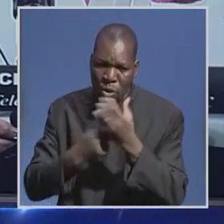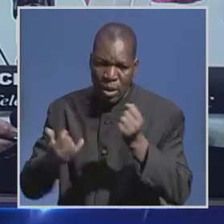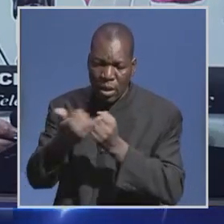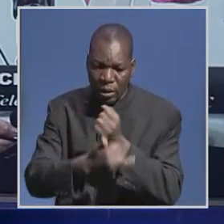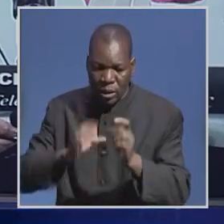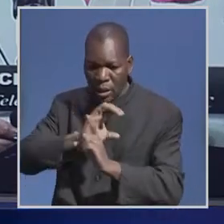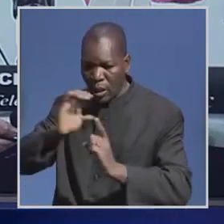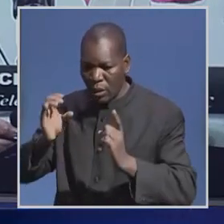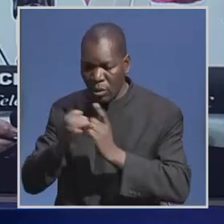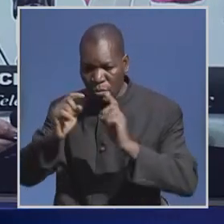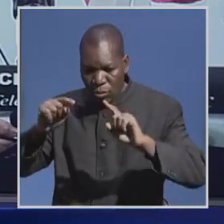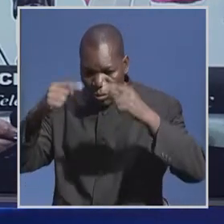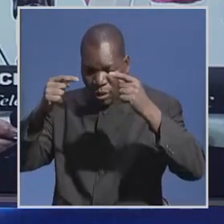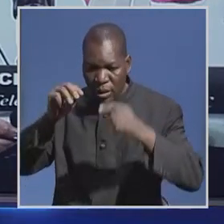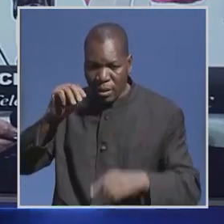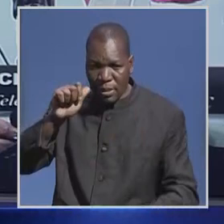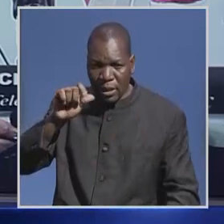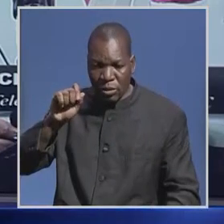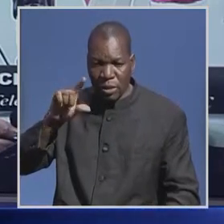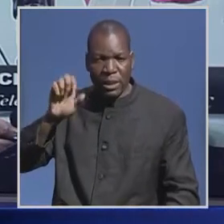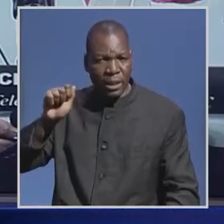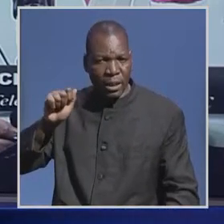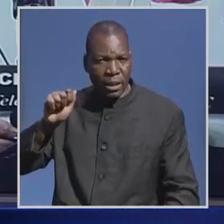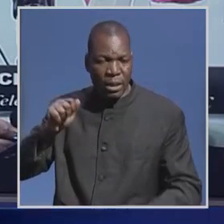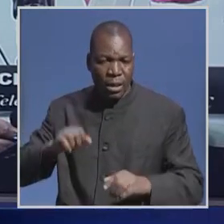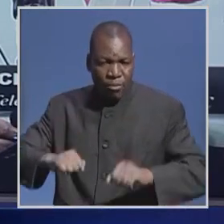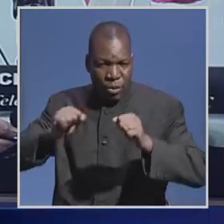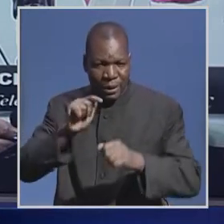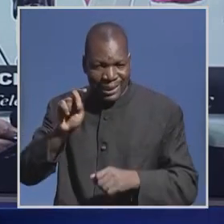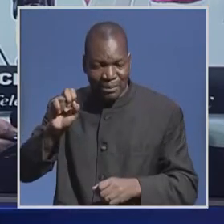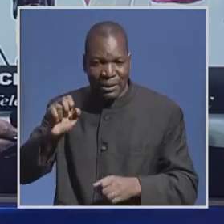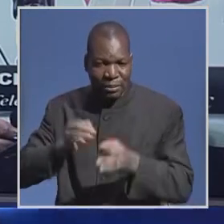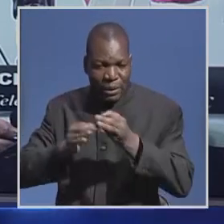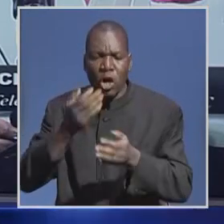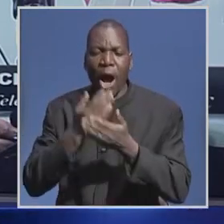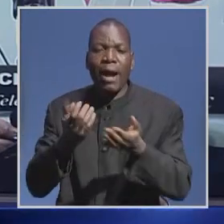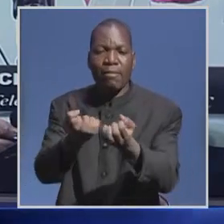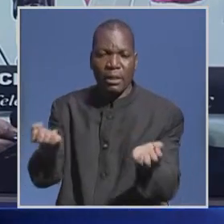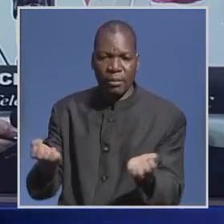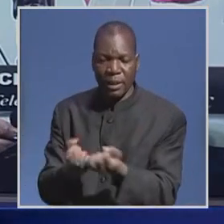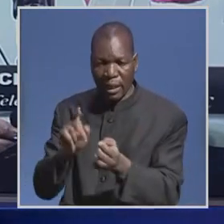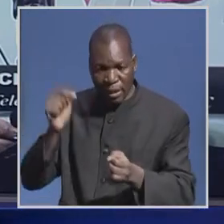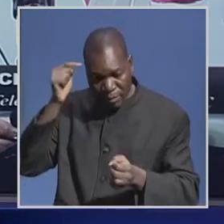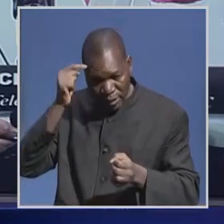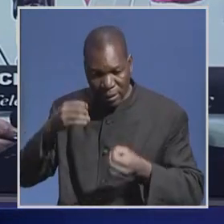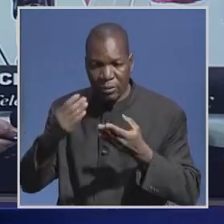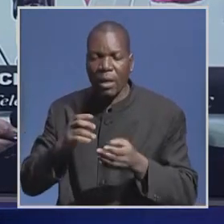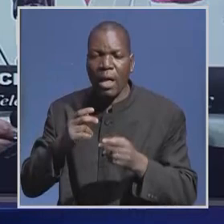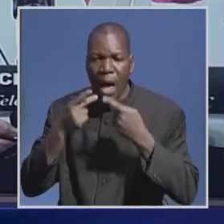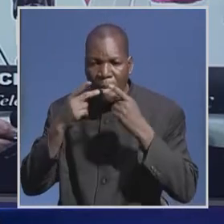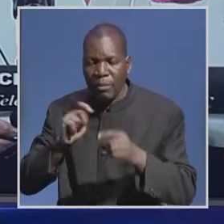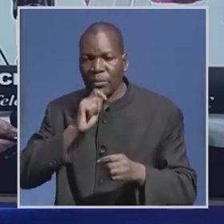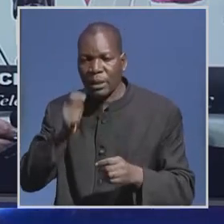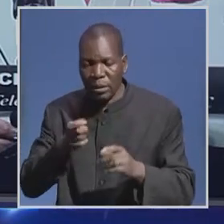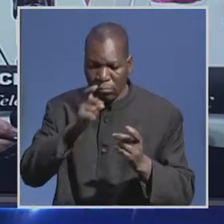Meanwhile, Znbc Director General Malolela Lusambo said government has provided an enabling environment for public media to engage various